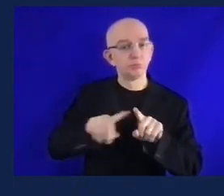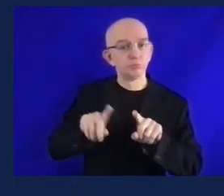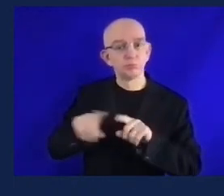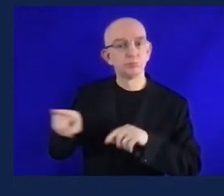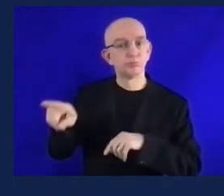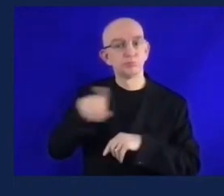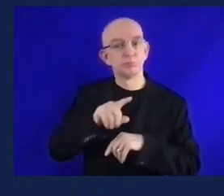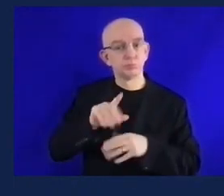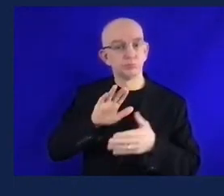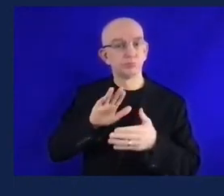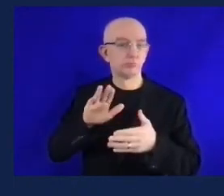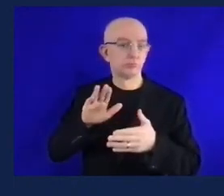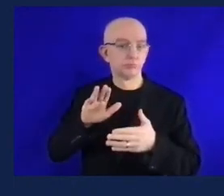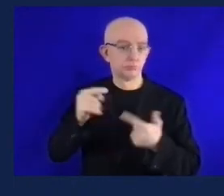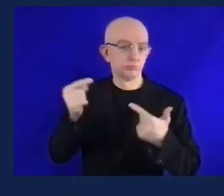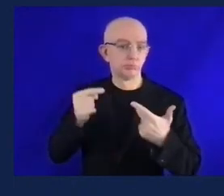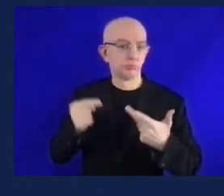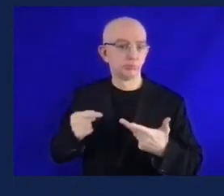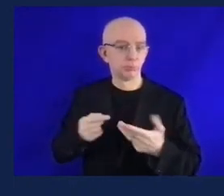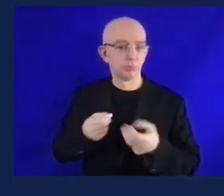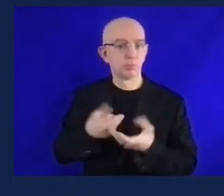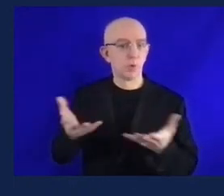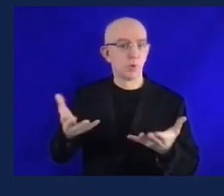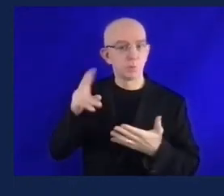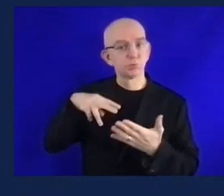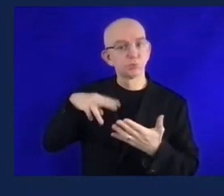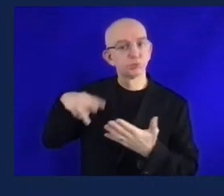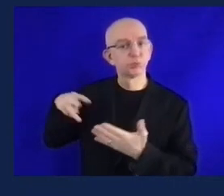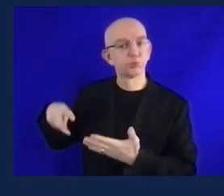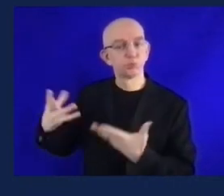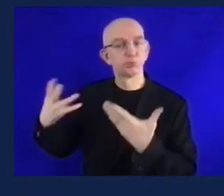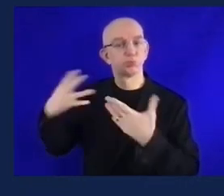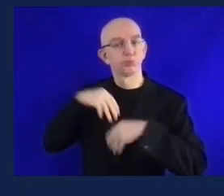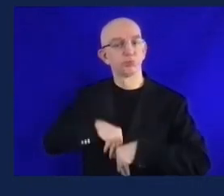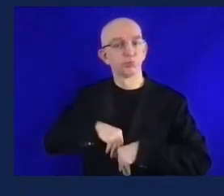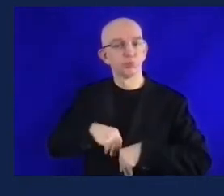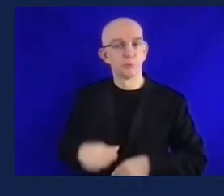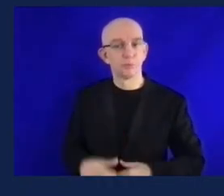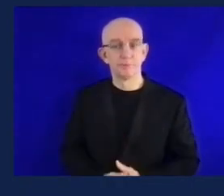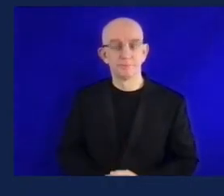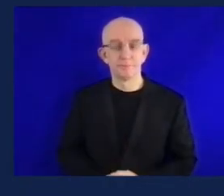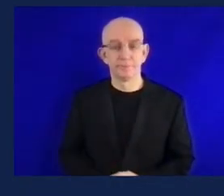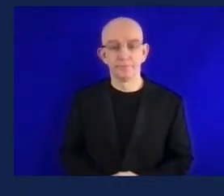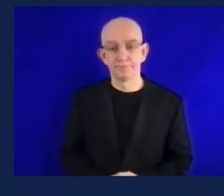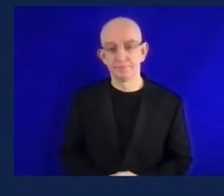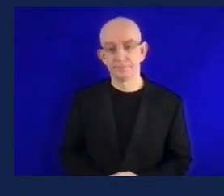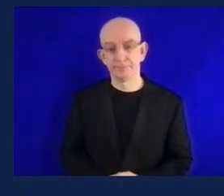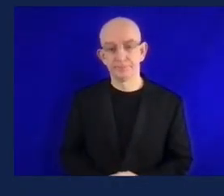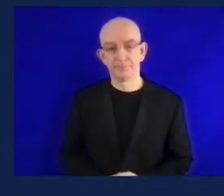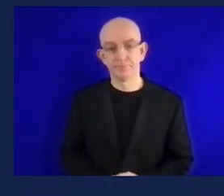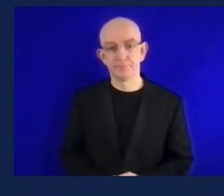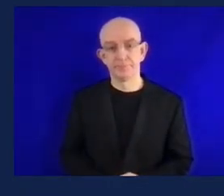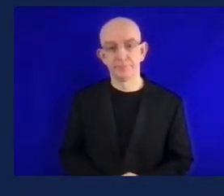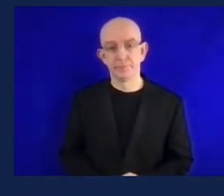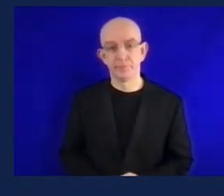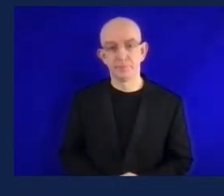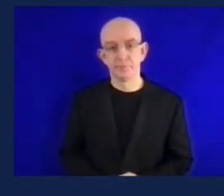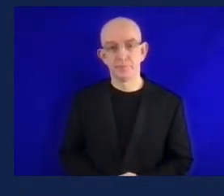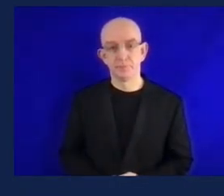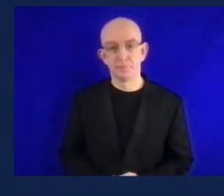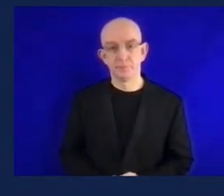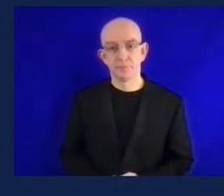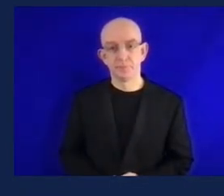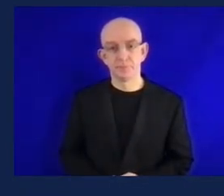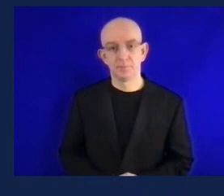to consider the report and consider our recommendations as it further plans the tournament. So